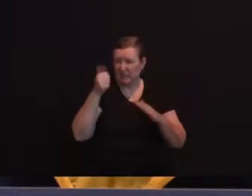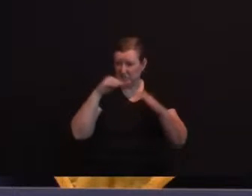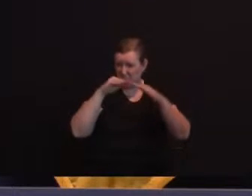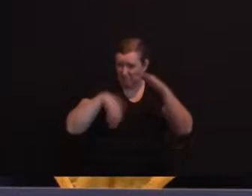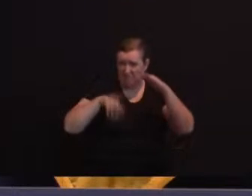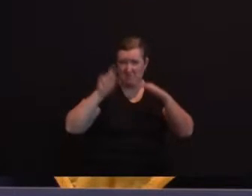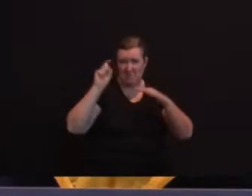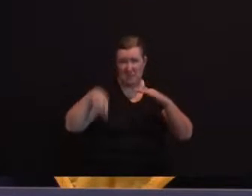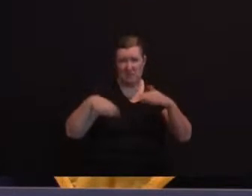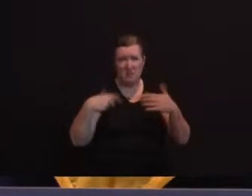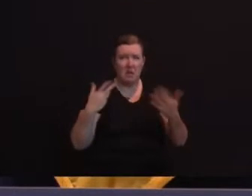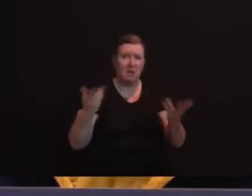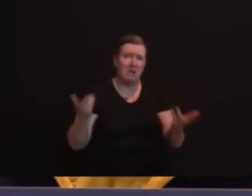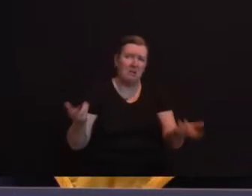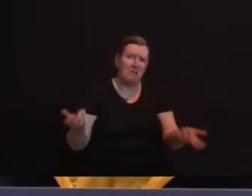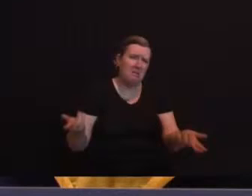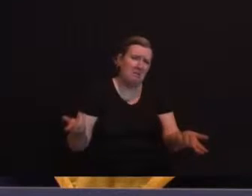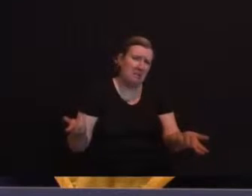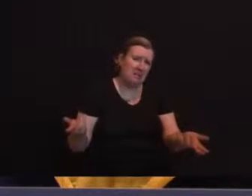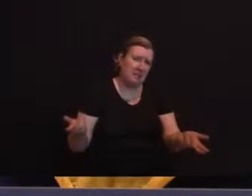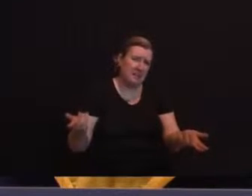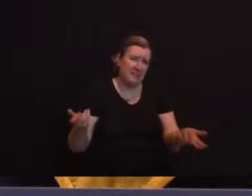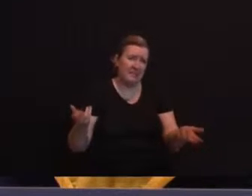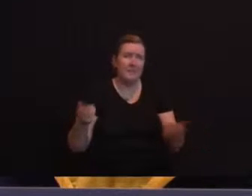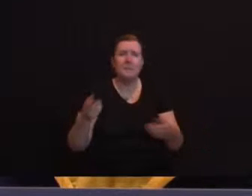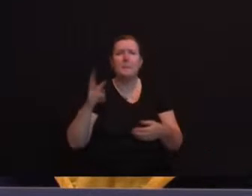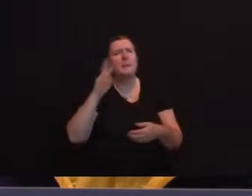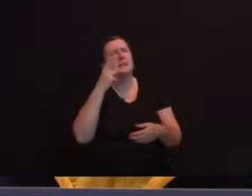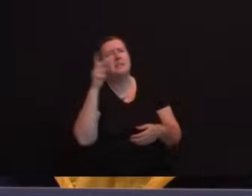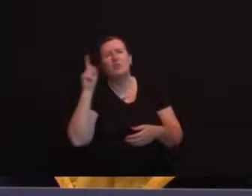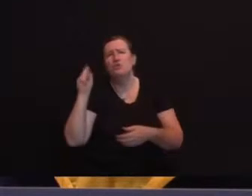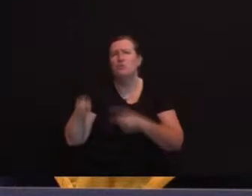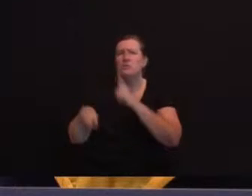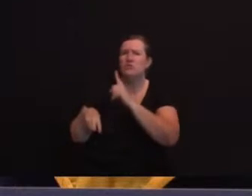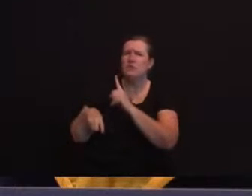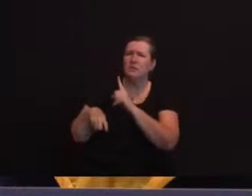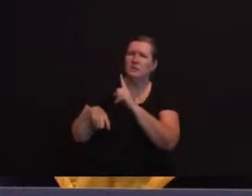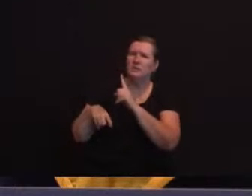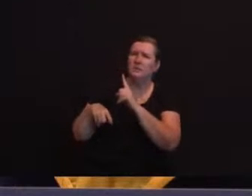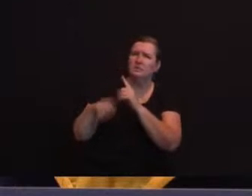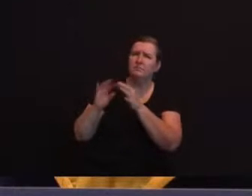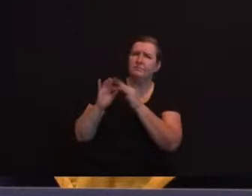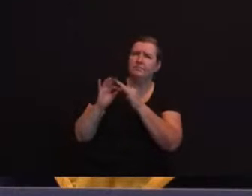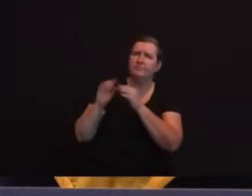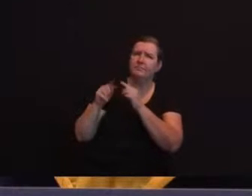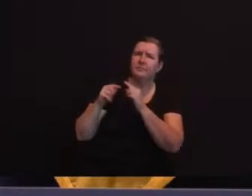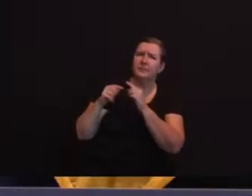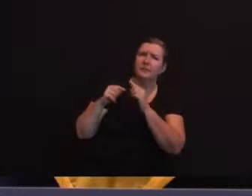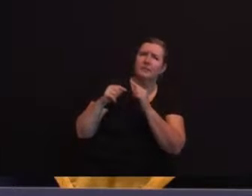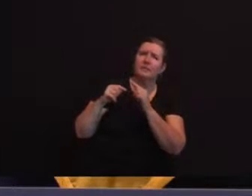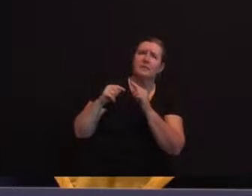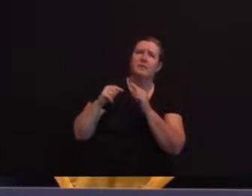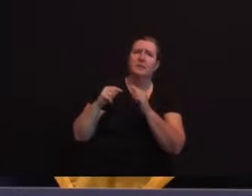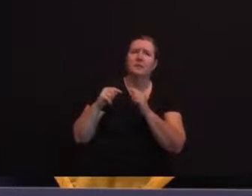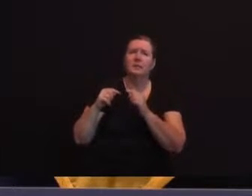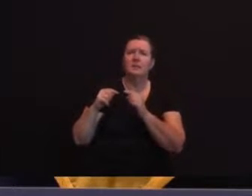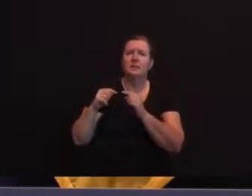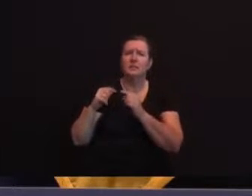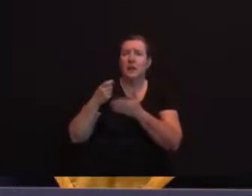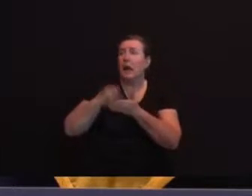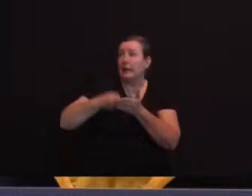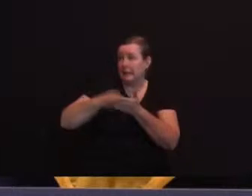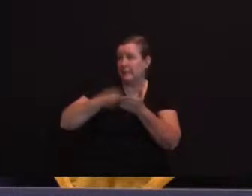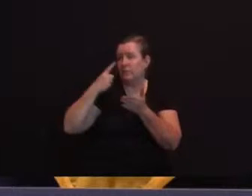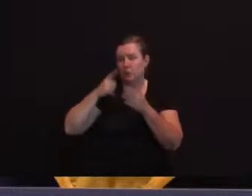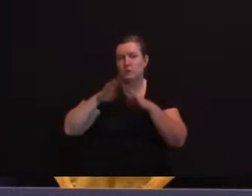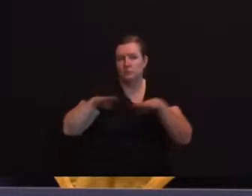Second question, Governor, you touched on this with the kids. You had some strong words for them in terms of their behavior. We have a lot of college